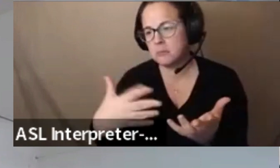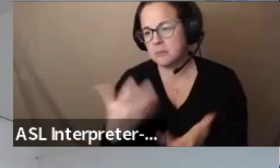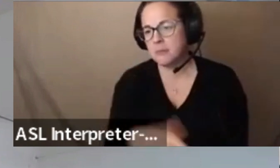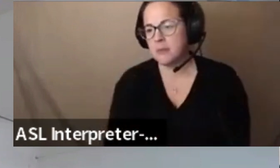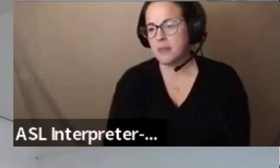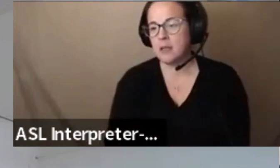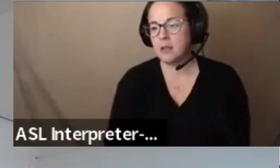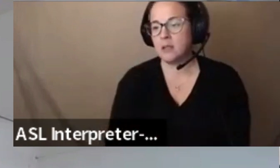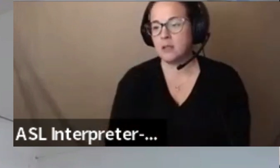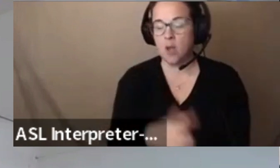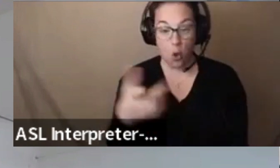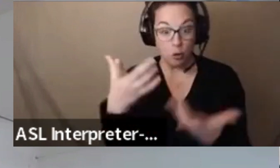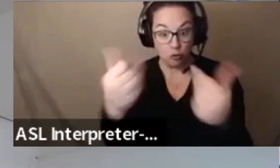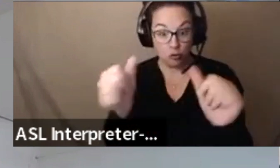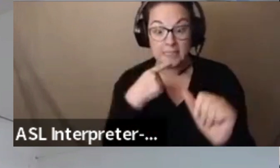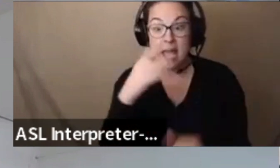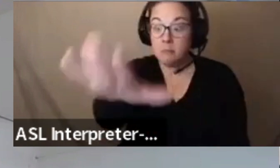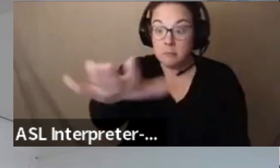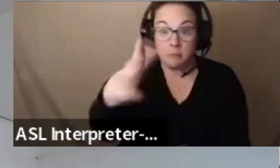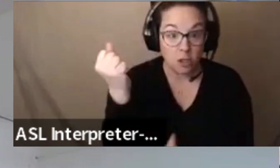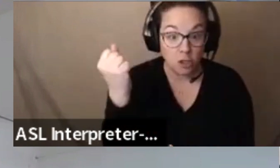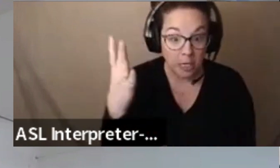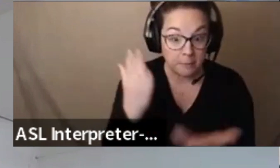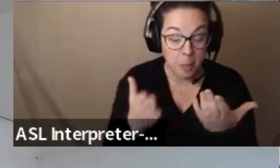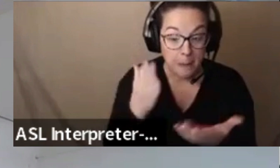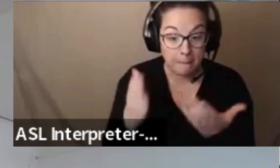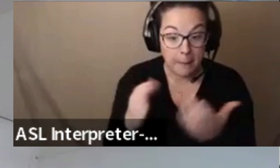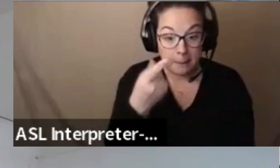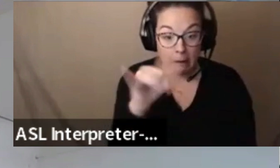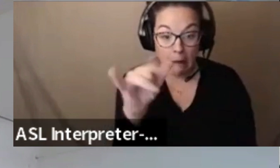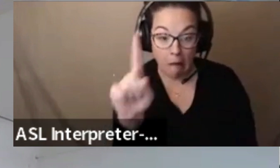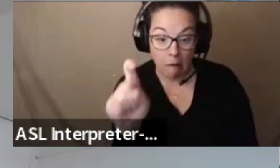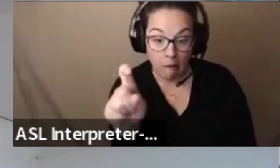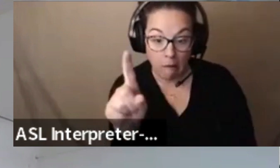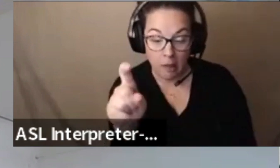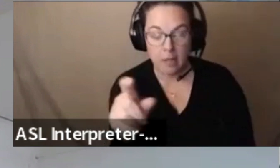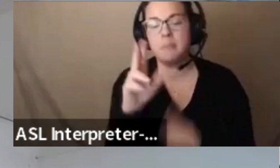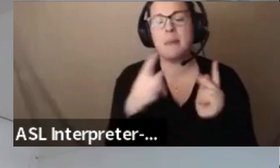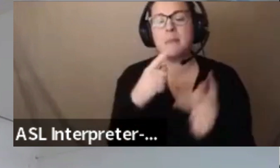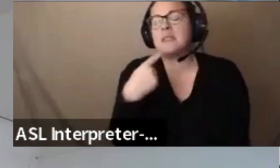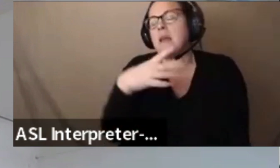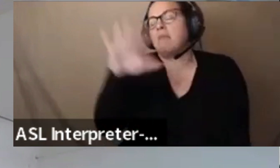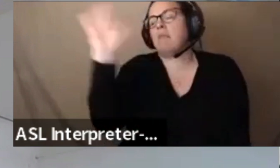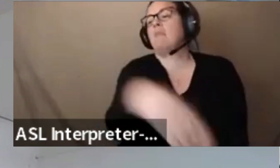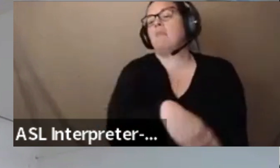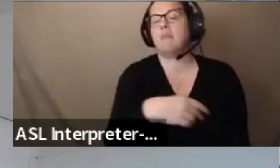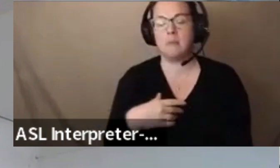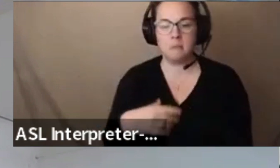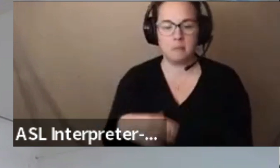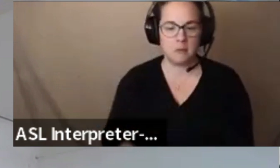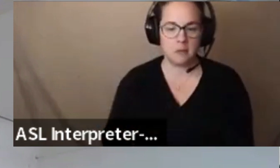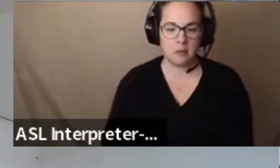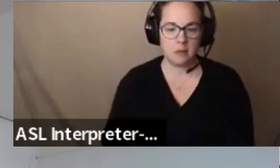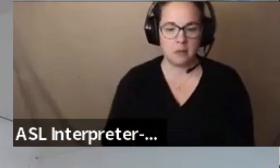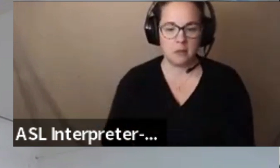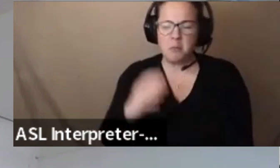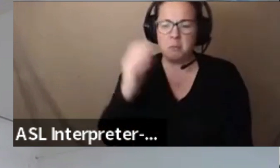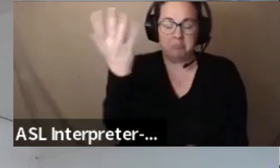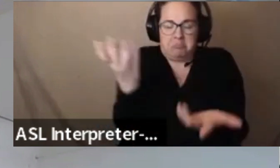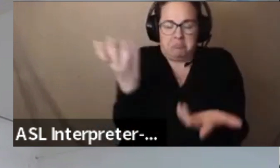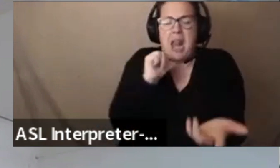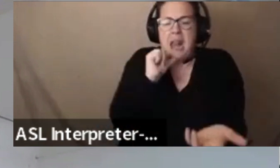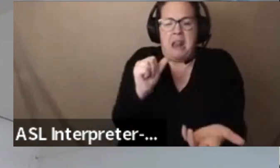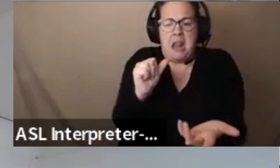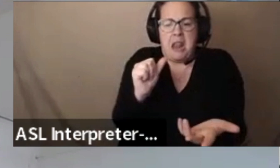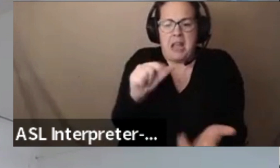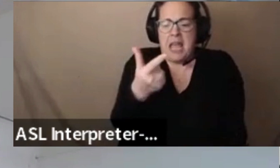to say, well, Shakespeare might be gay, or people just say it's an irrelevant thing because gayness essentially didn't exist,